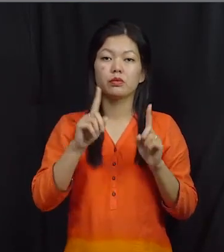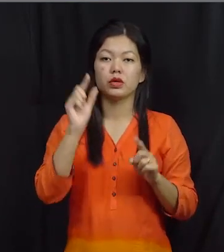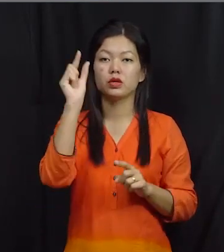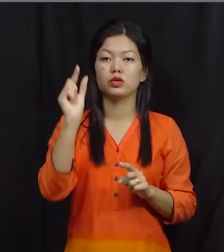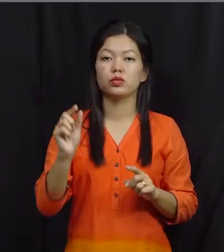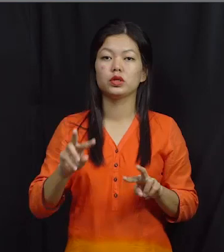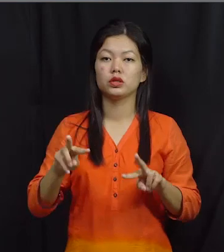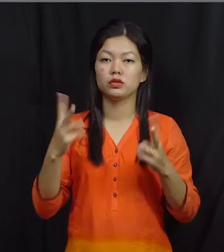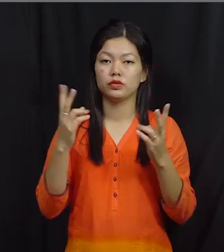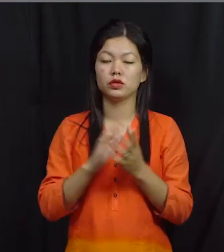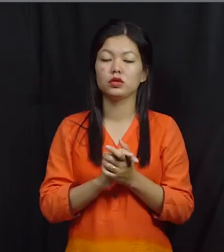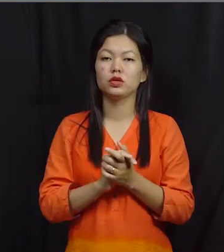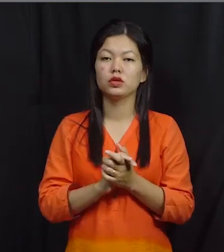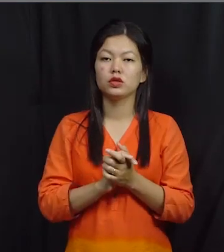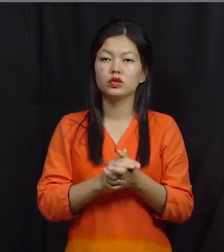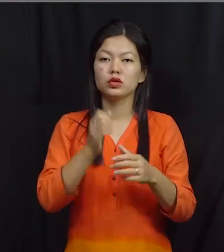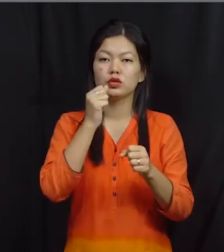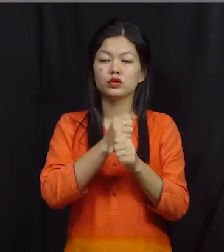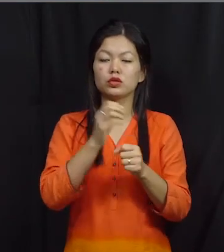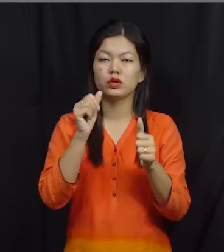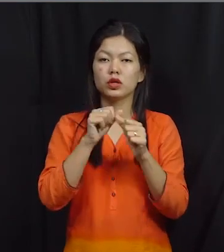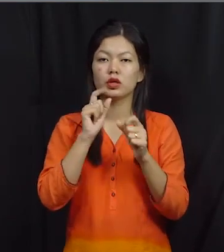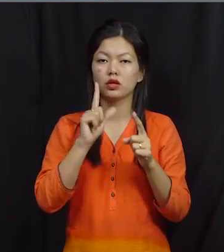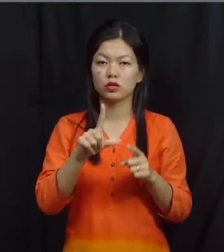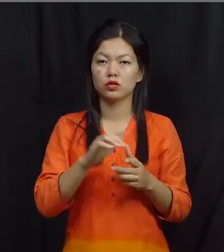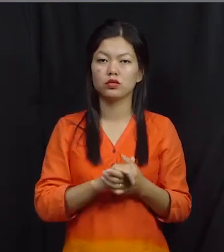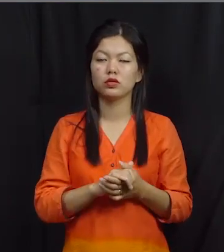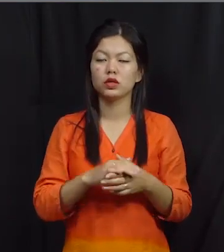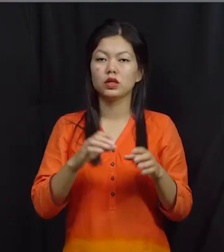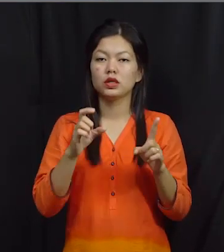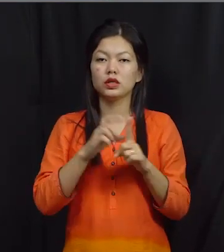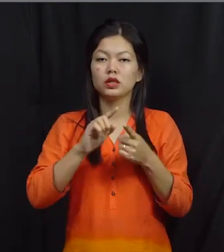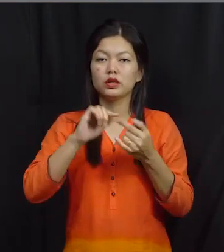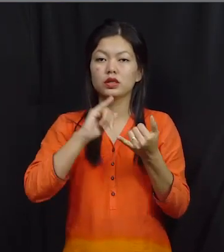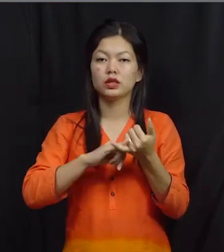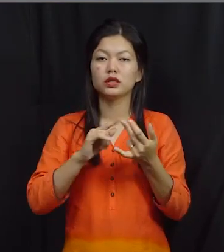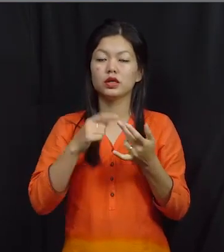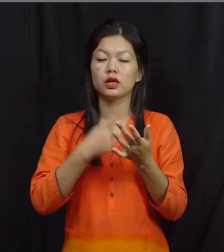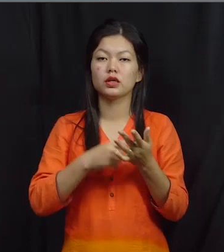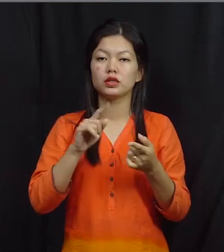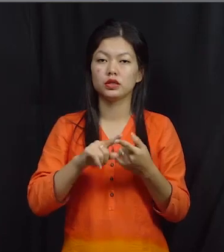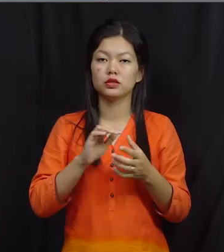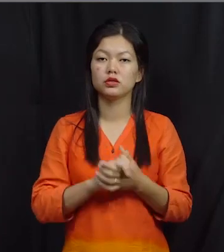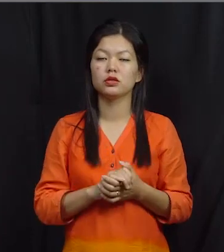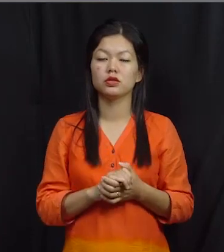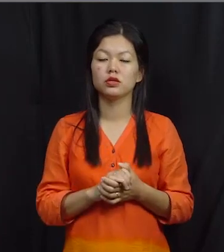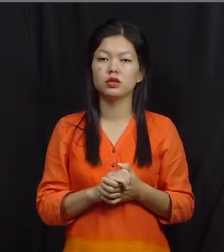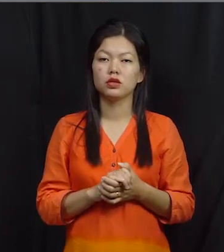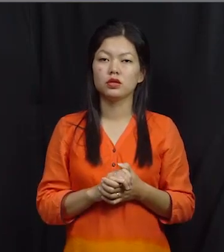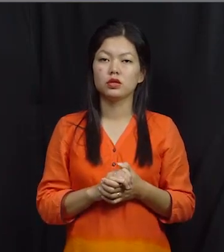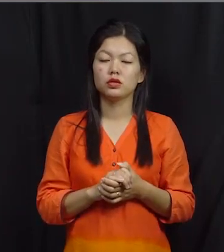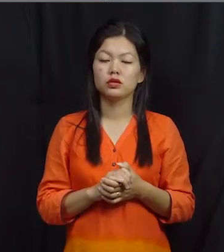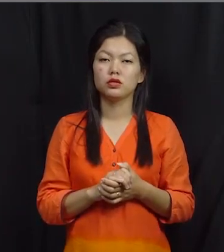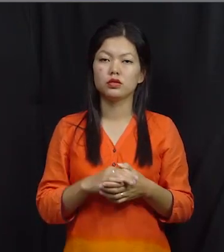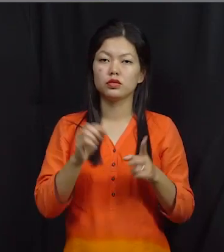objective, or purpose, isn't it? For example, if I ask you, why do you go to school? Then you